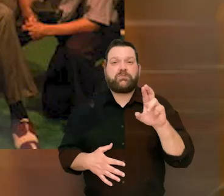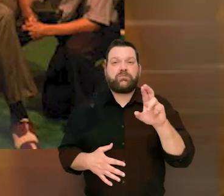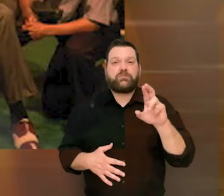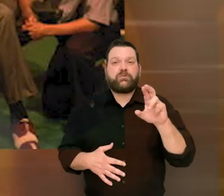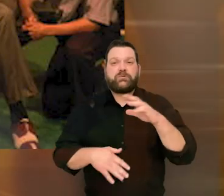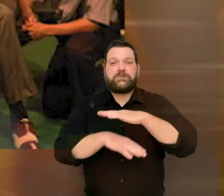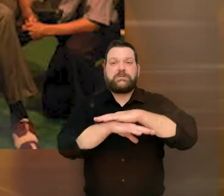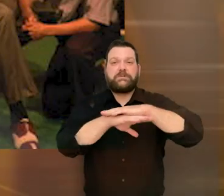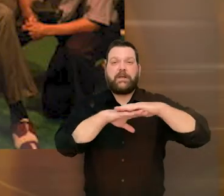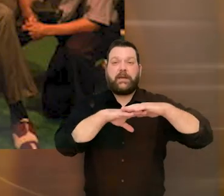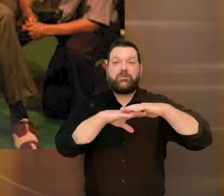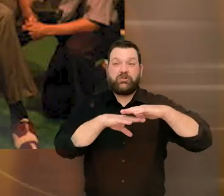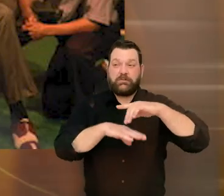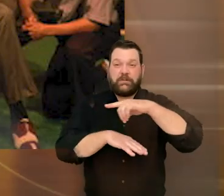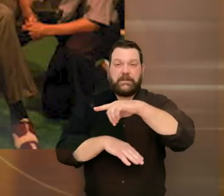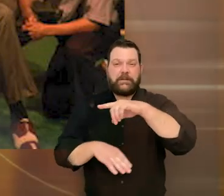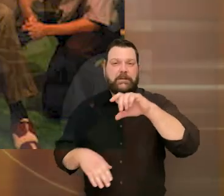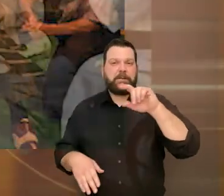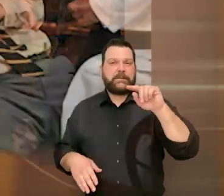Actors Shakespeare Project.